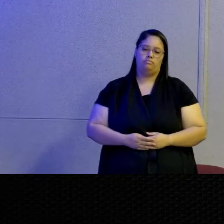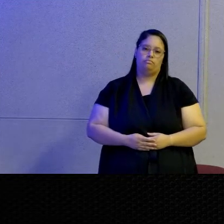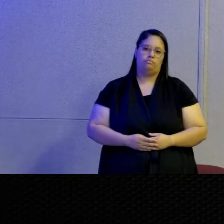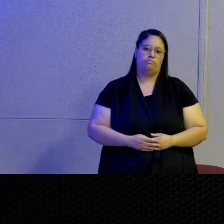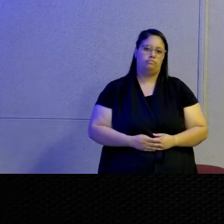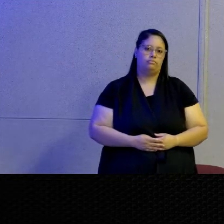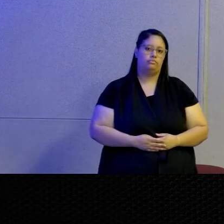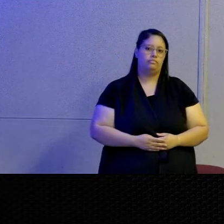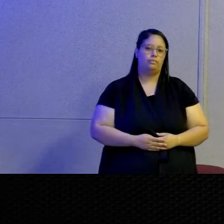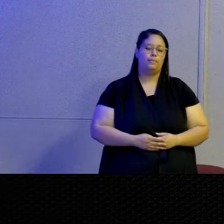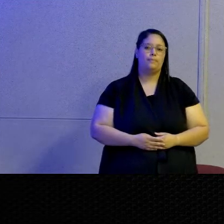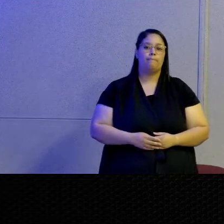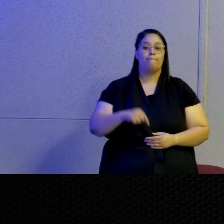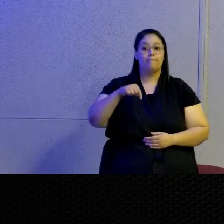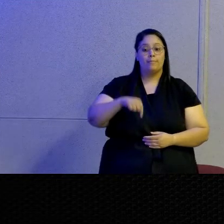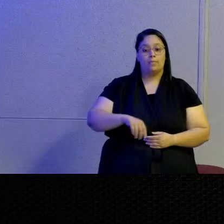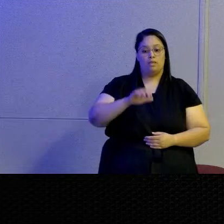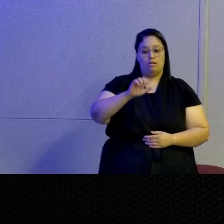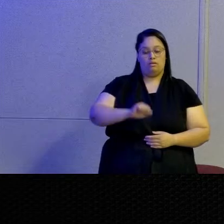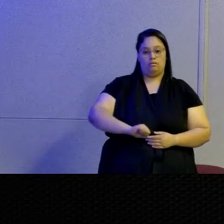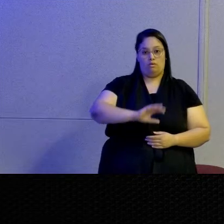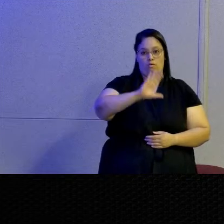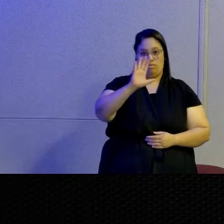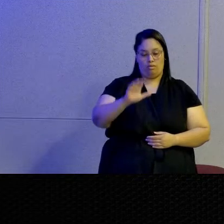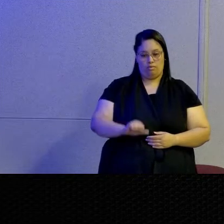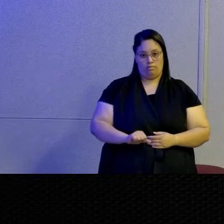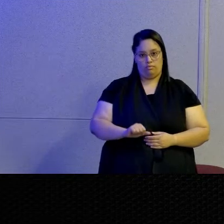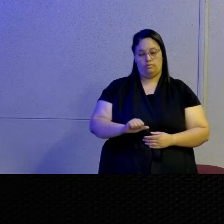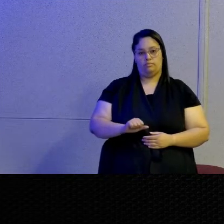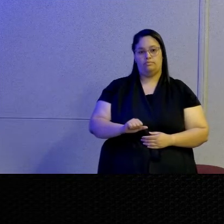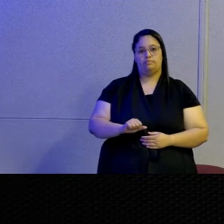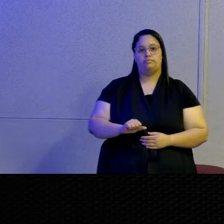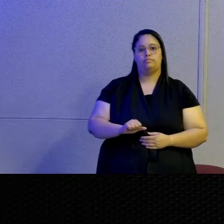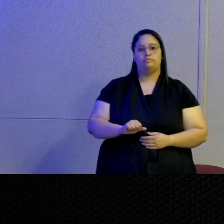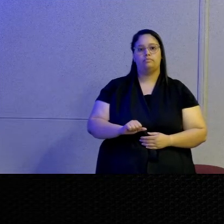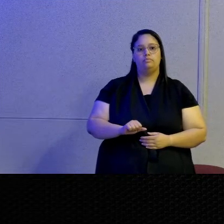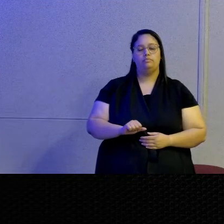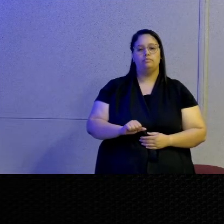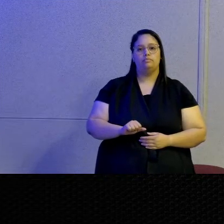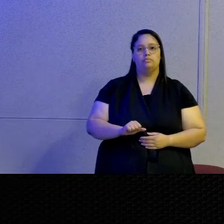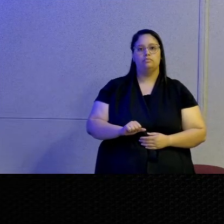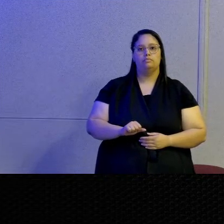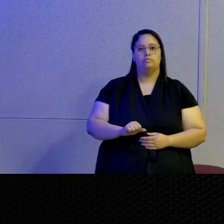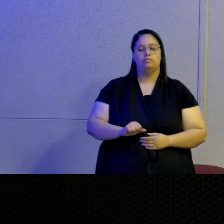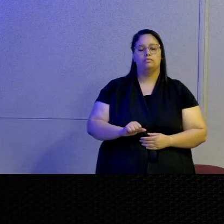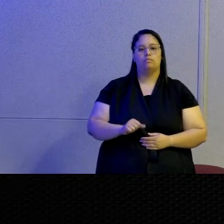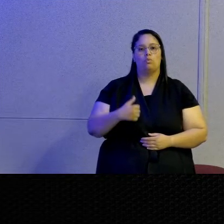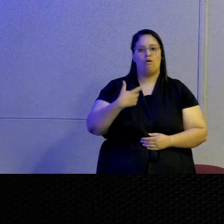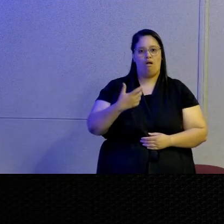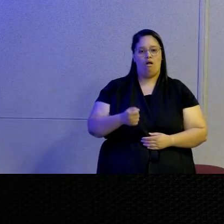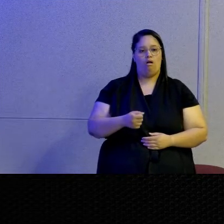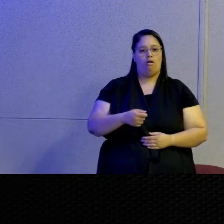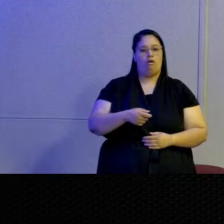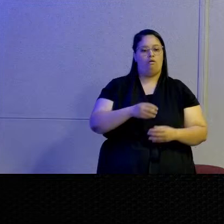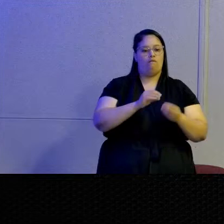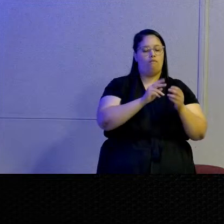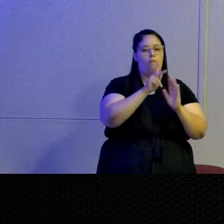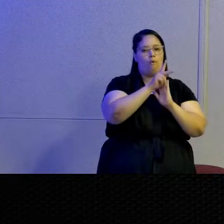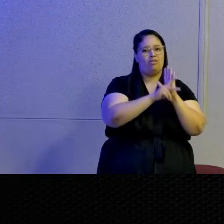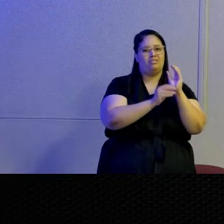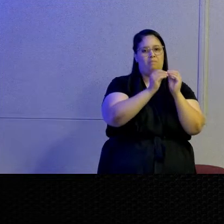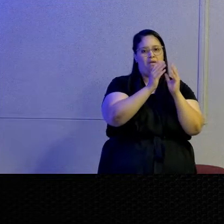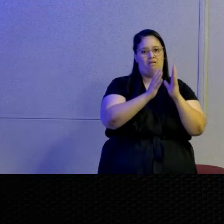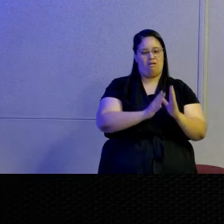Because in South Africa, we have policymakers, and therefore they are